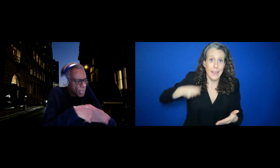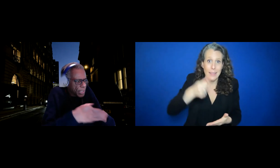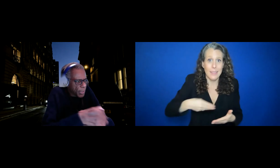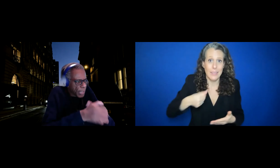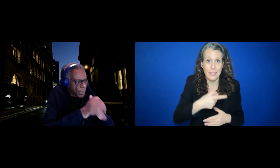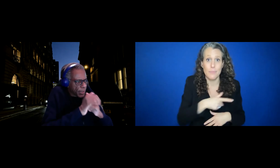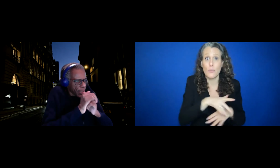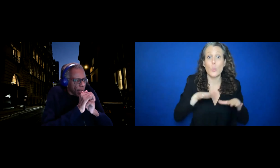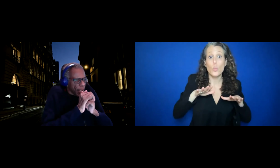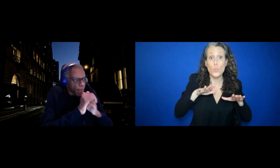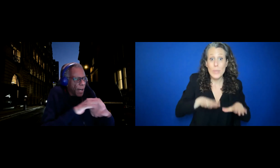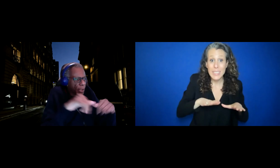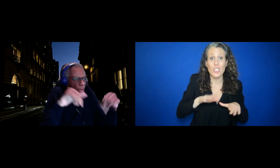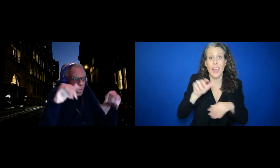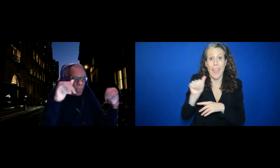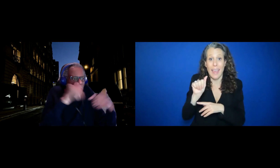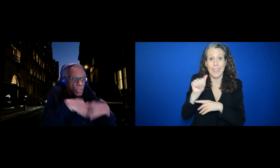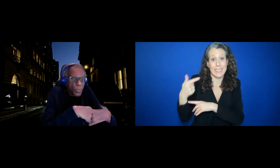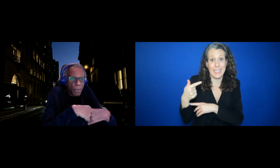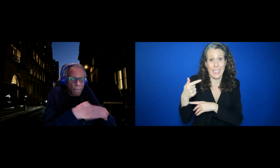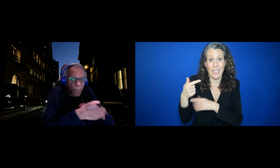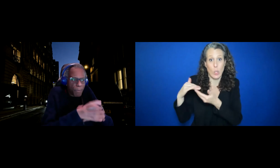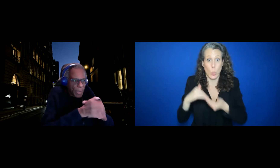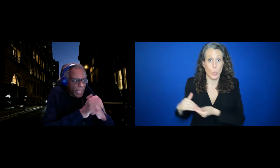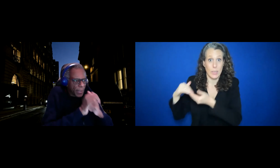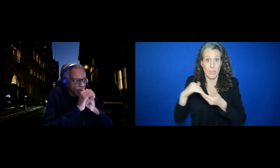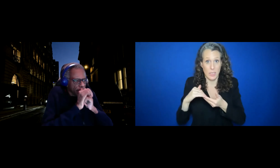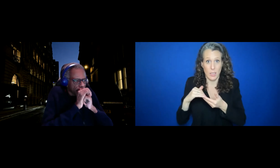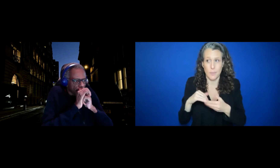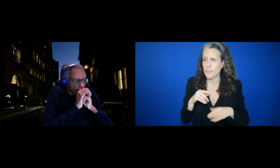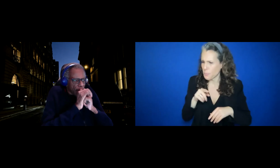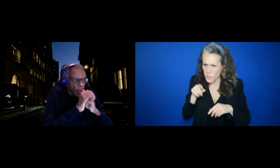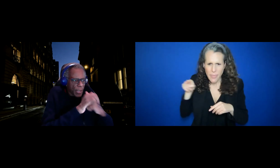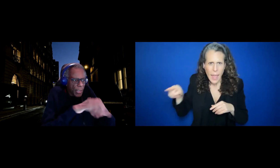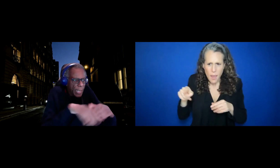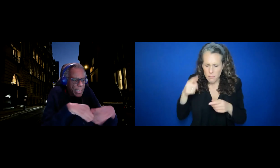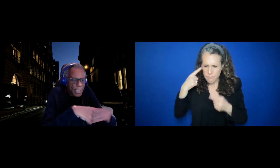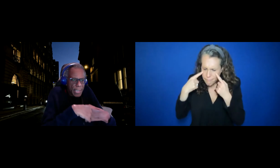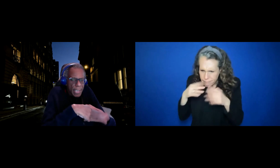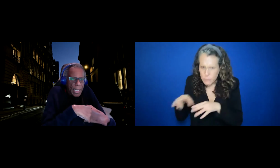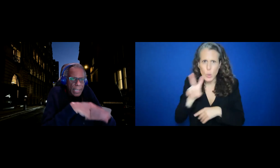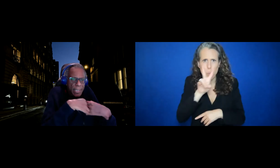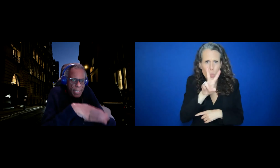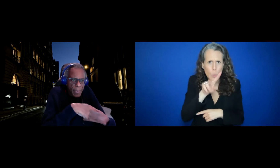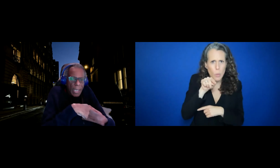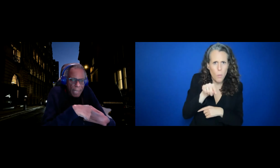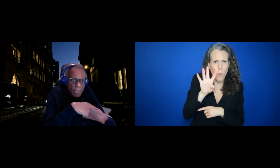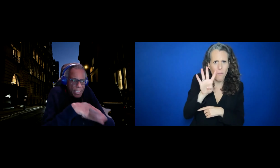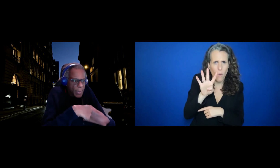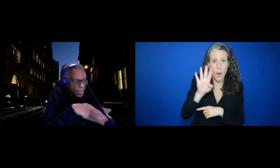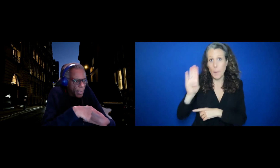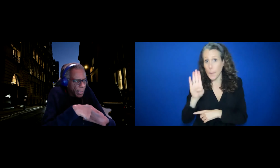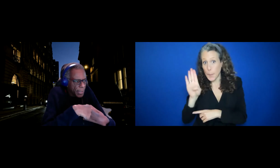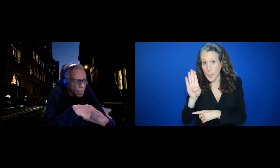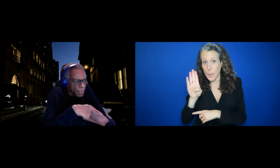Assistive Technology Association have argued that 2.4 billion per year is a deaf